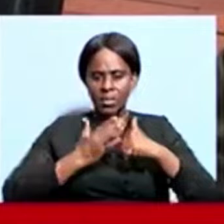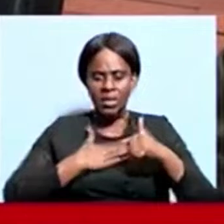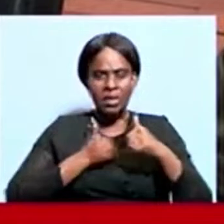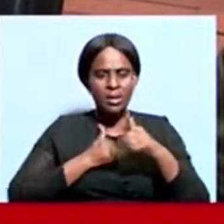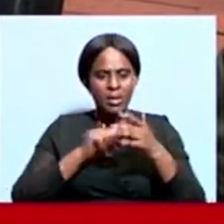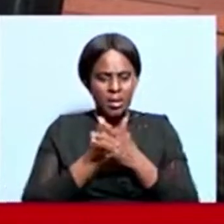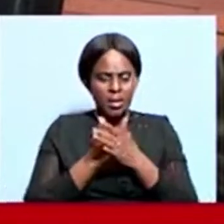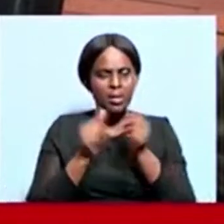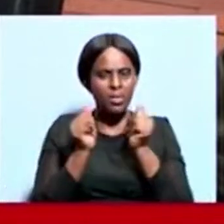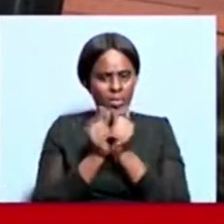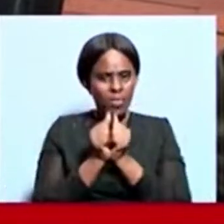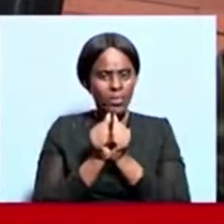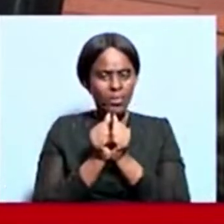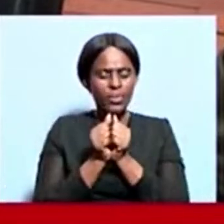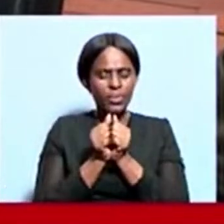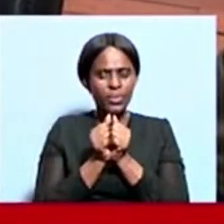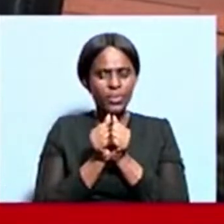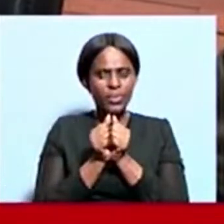with the